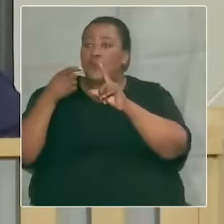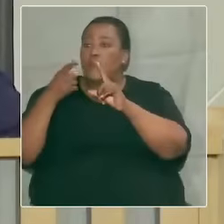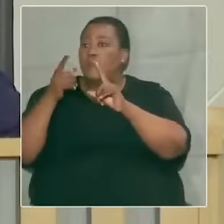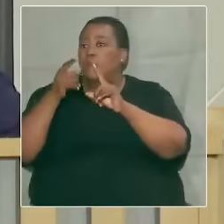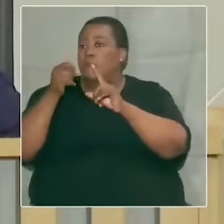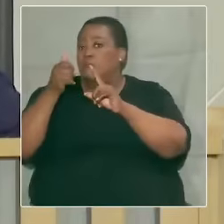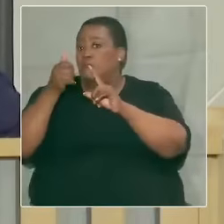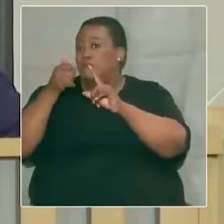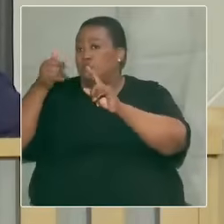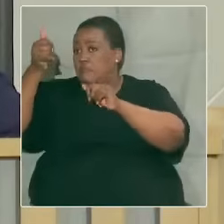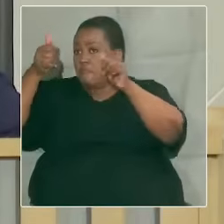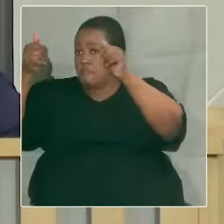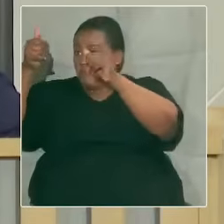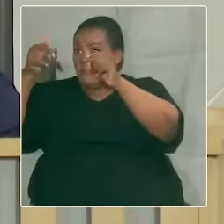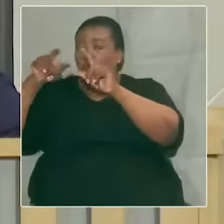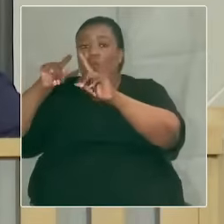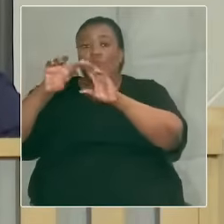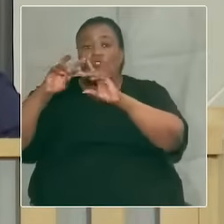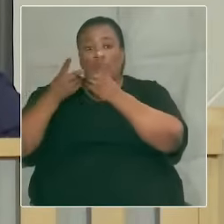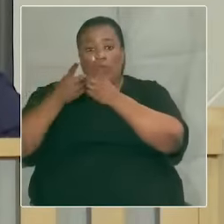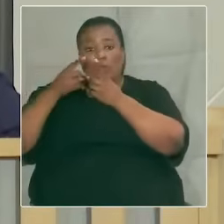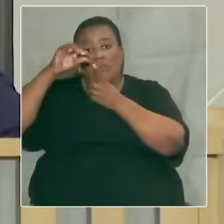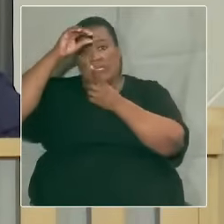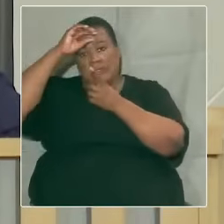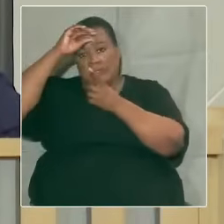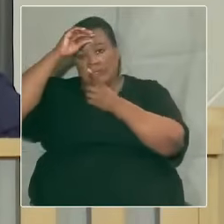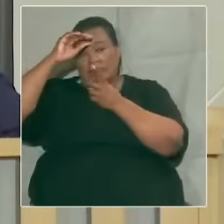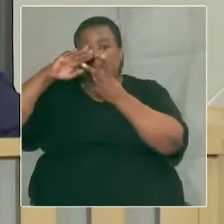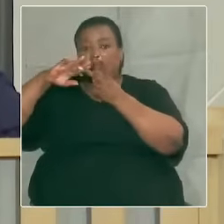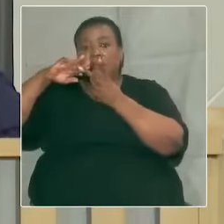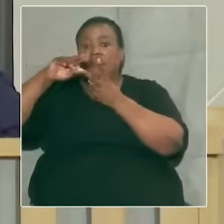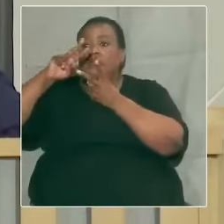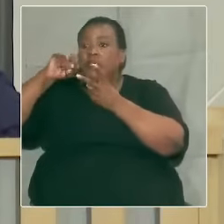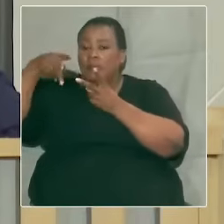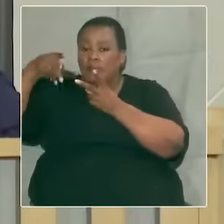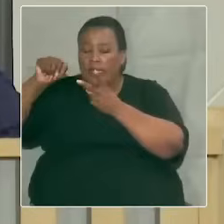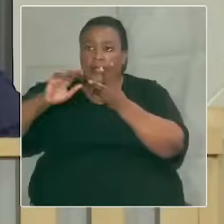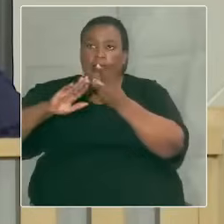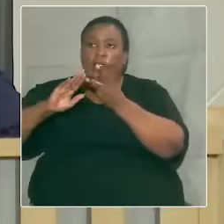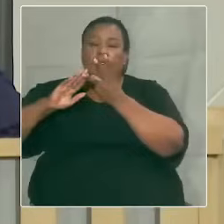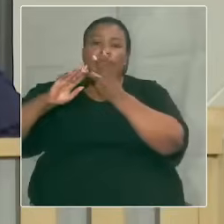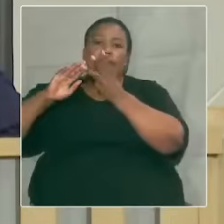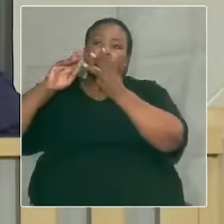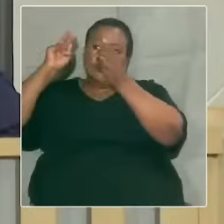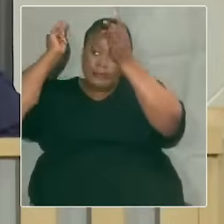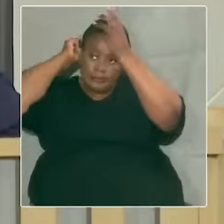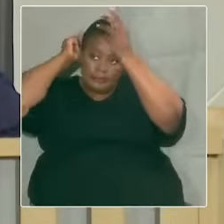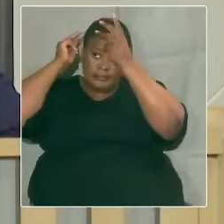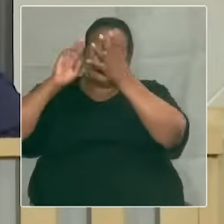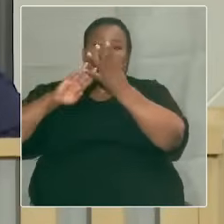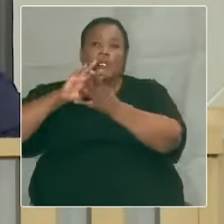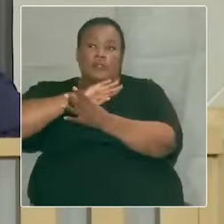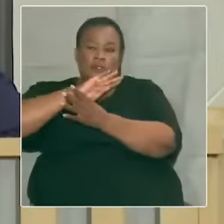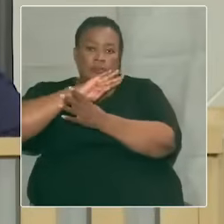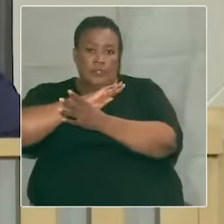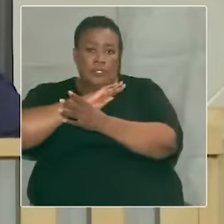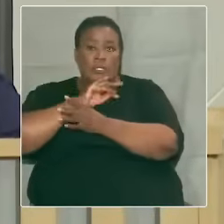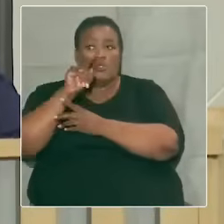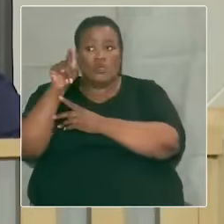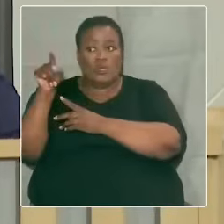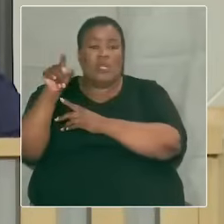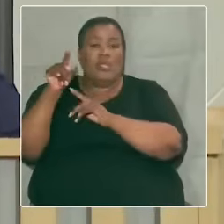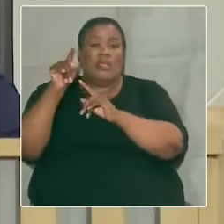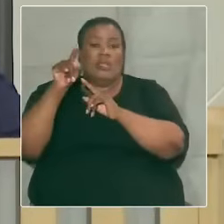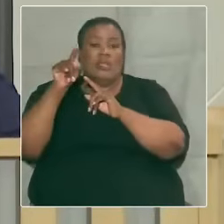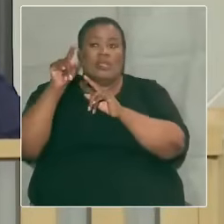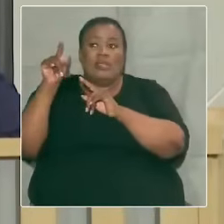The committee convened regularly to assess progress, address challenges, and ensure that the team's effort remained